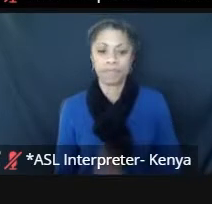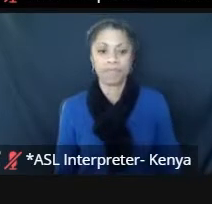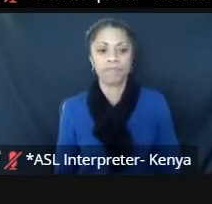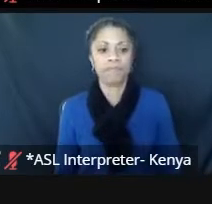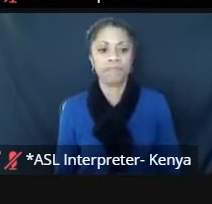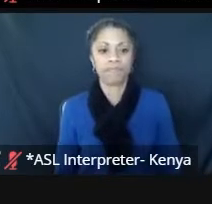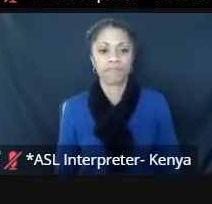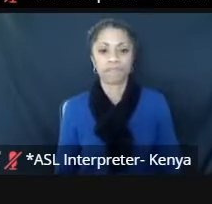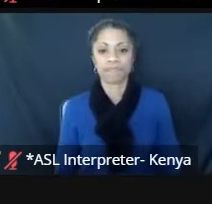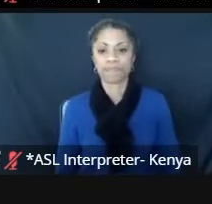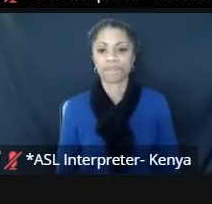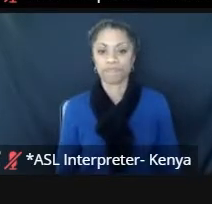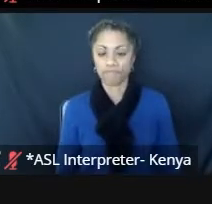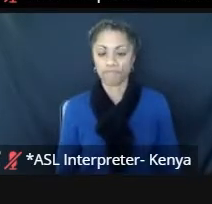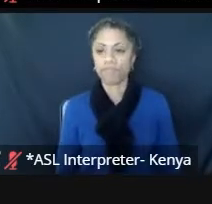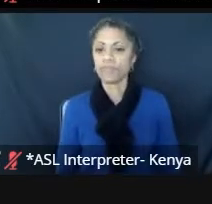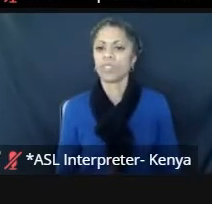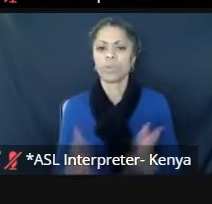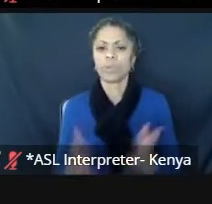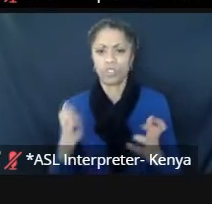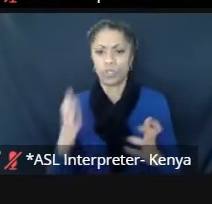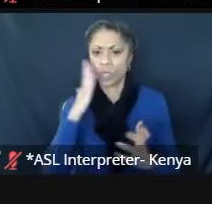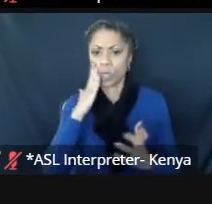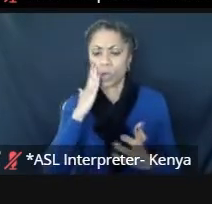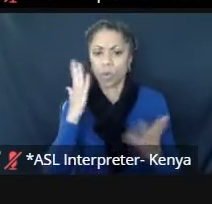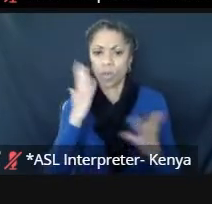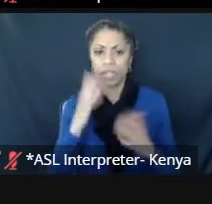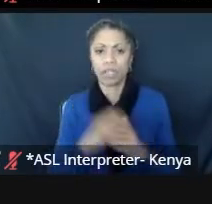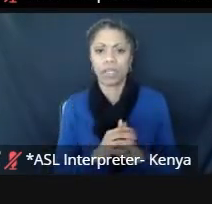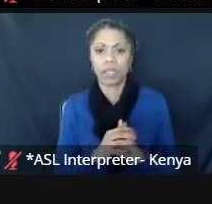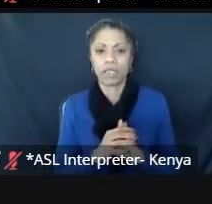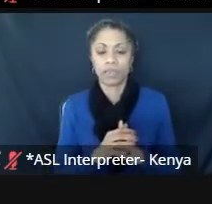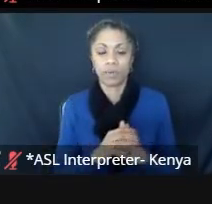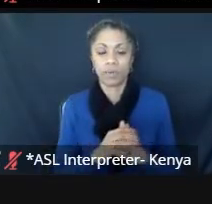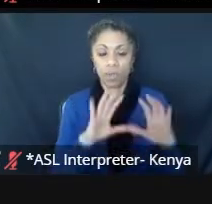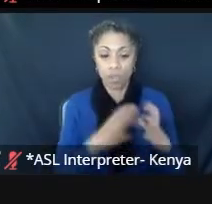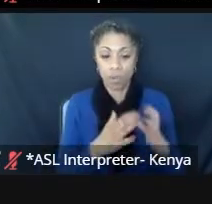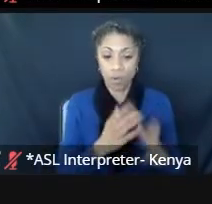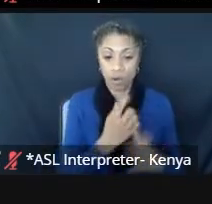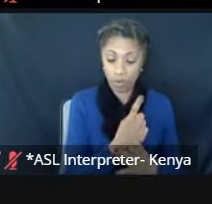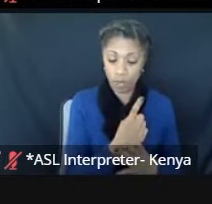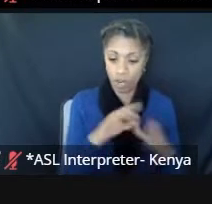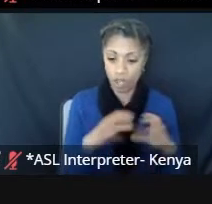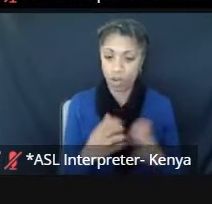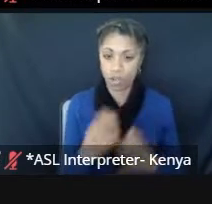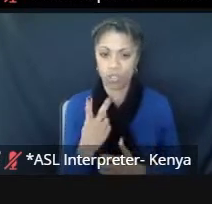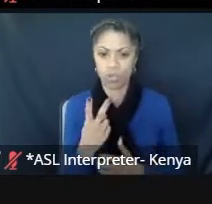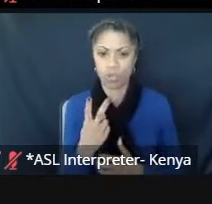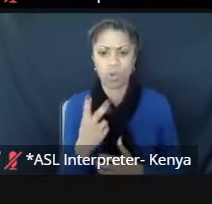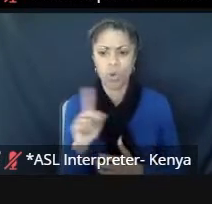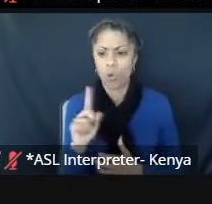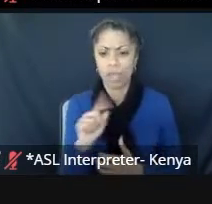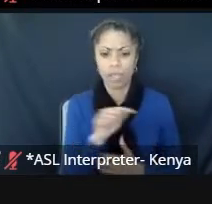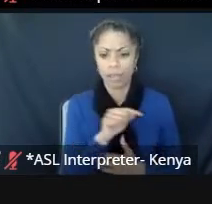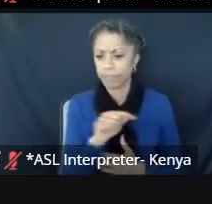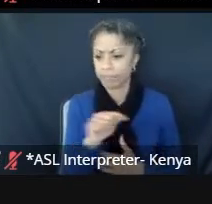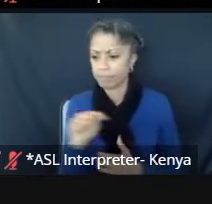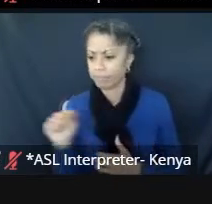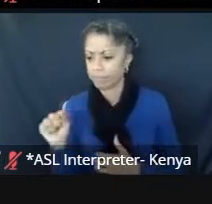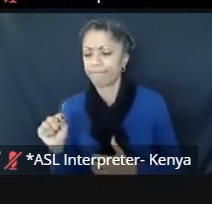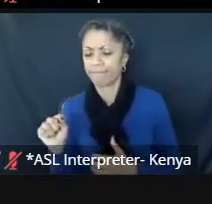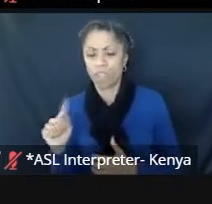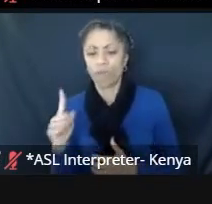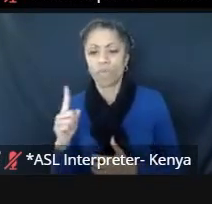So we just want to orient you to where cohorts 1 and 2 are. So we've been engaging in this inclusive design